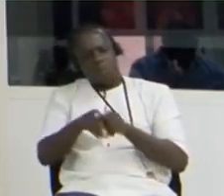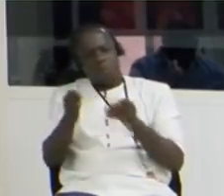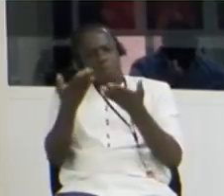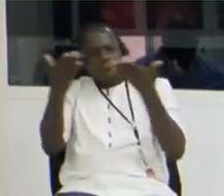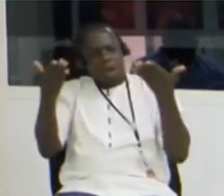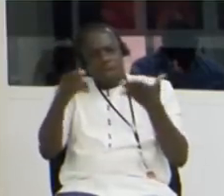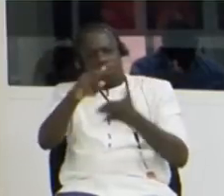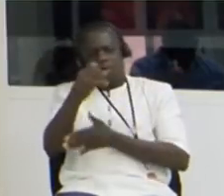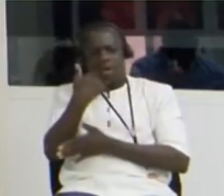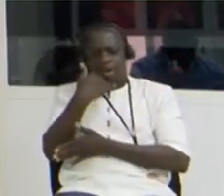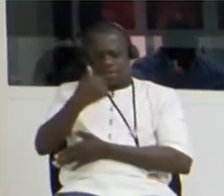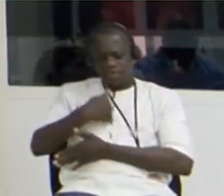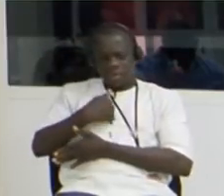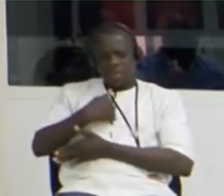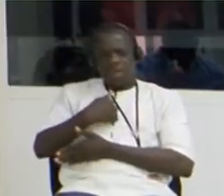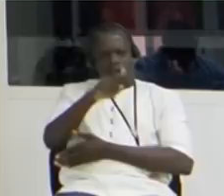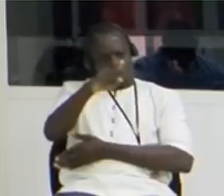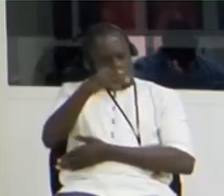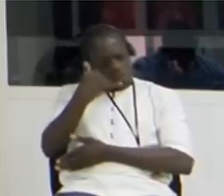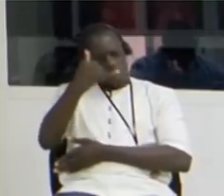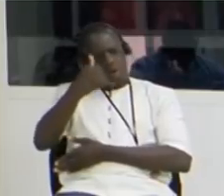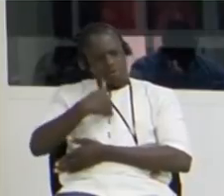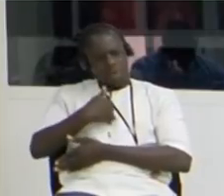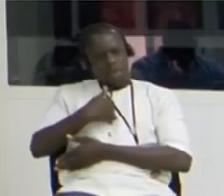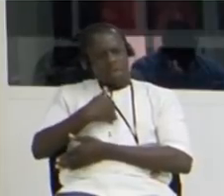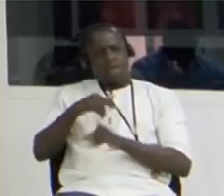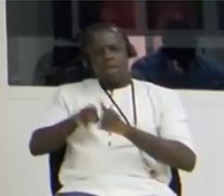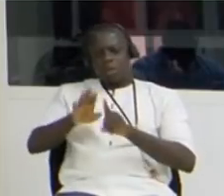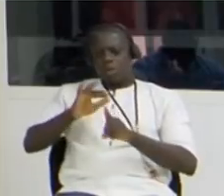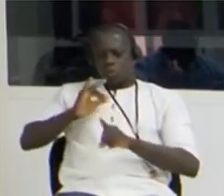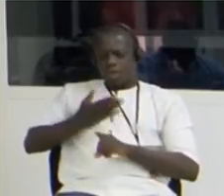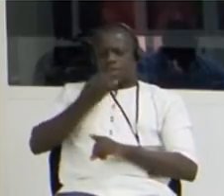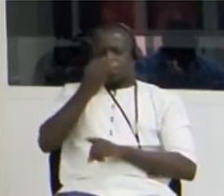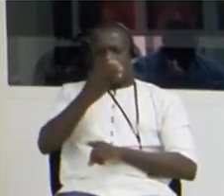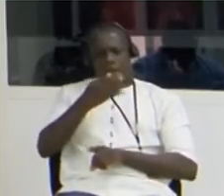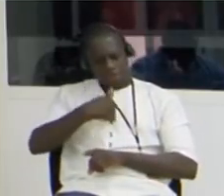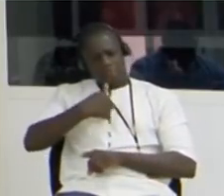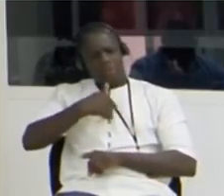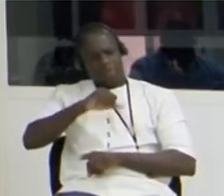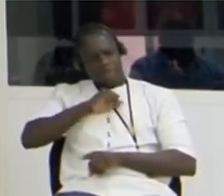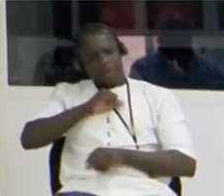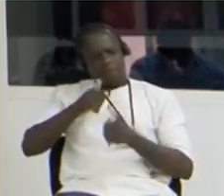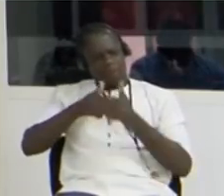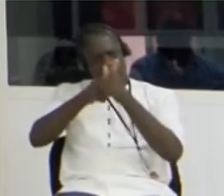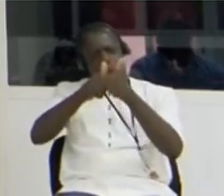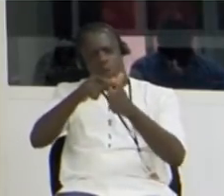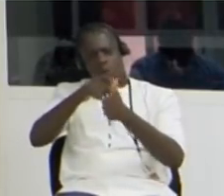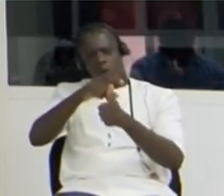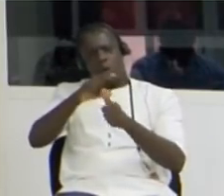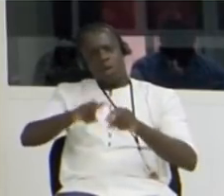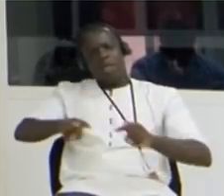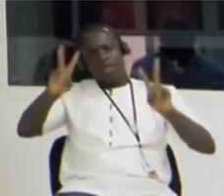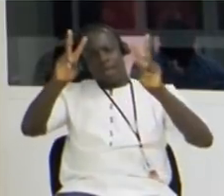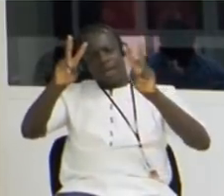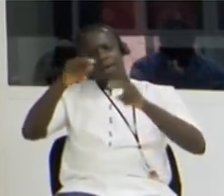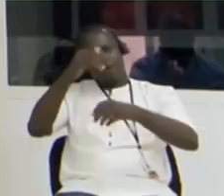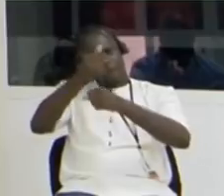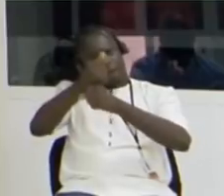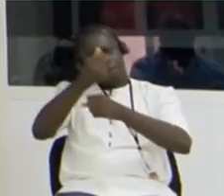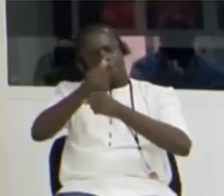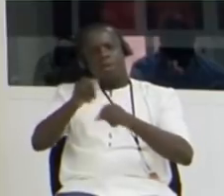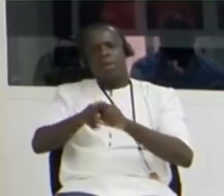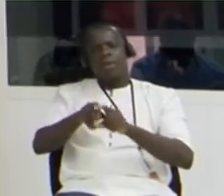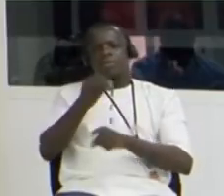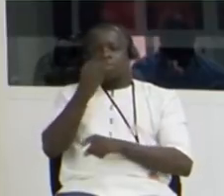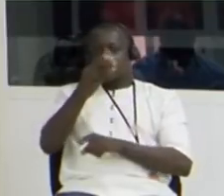phone. Then the lady said, "Don't you know that I'm a protocol officer?" And I told her, a trained protocol officer will not talk the